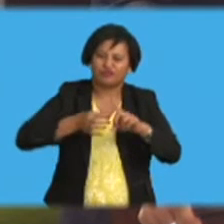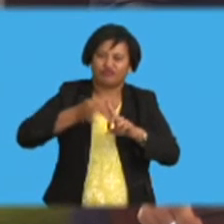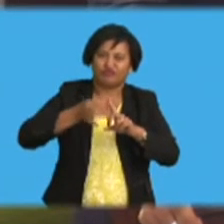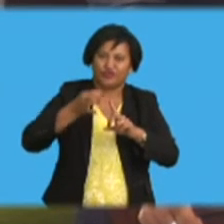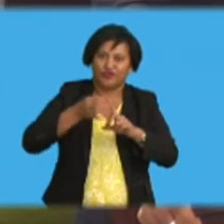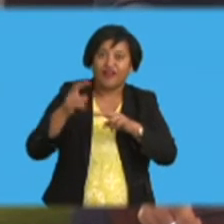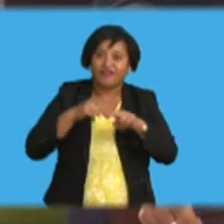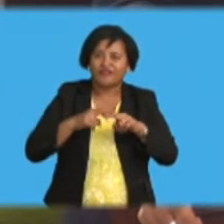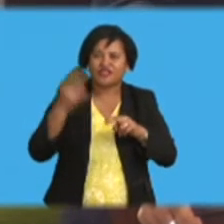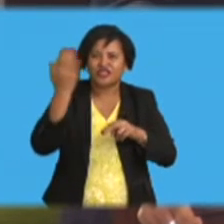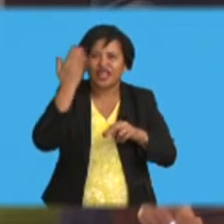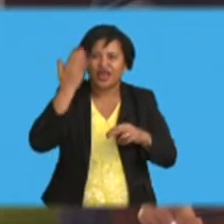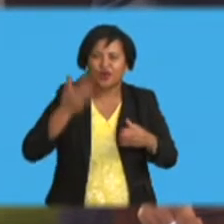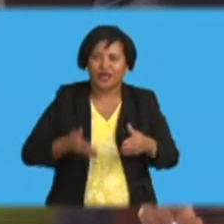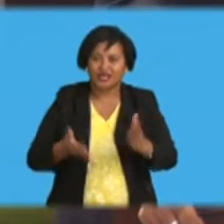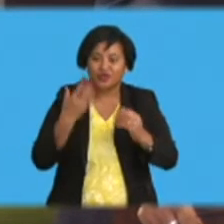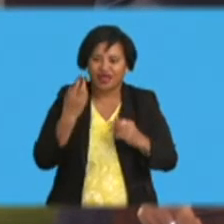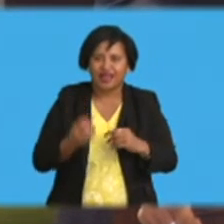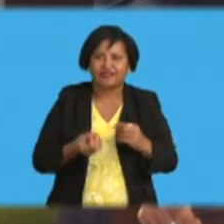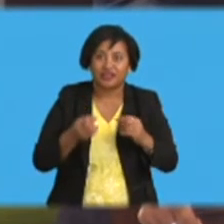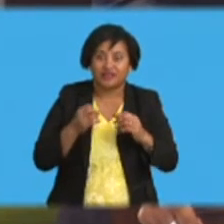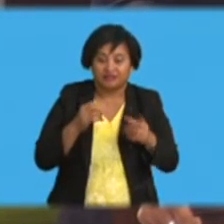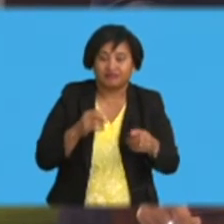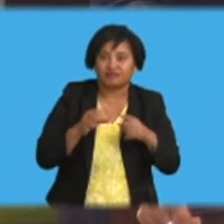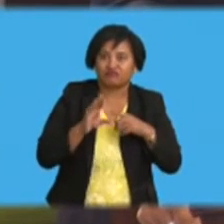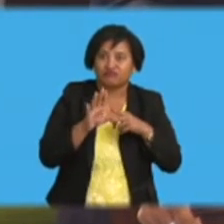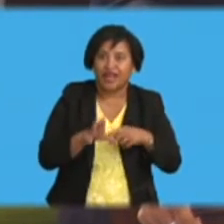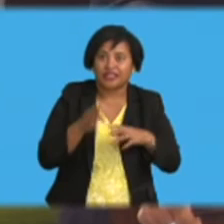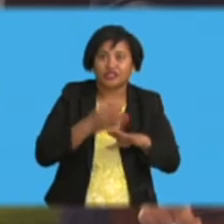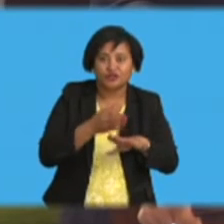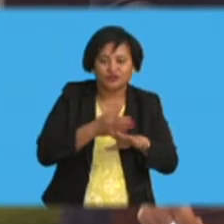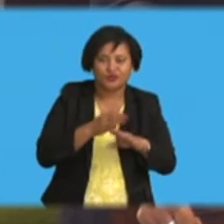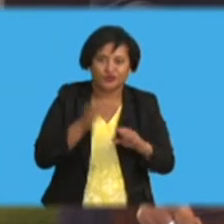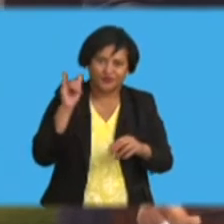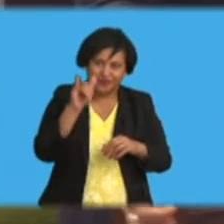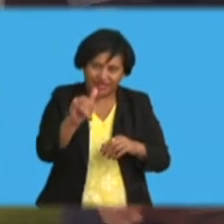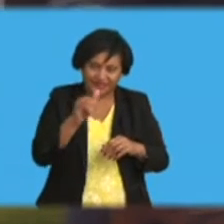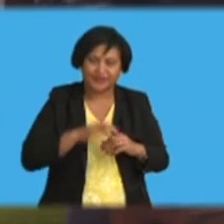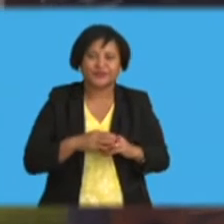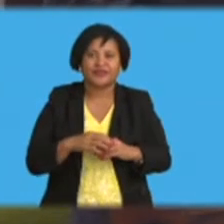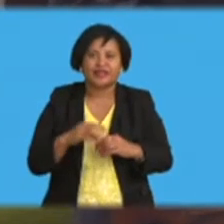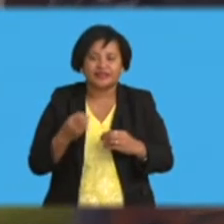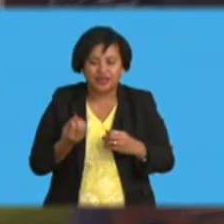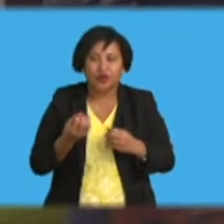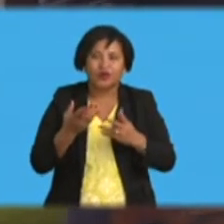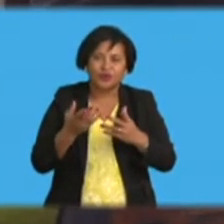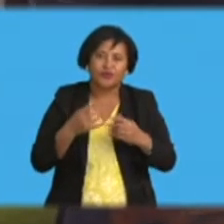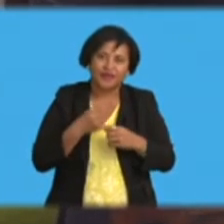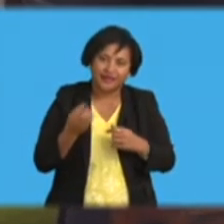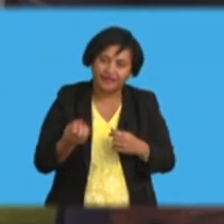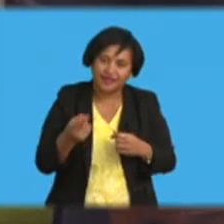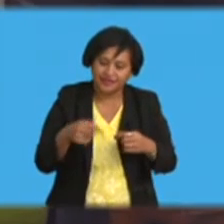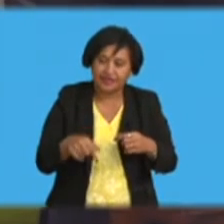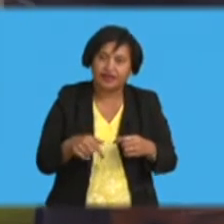world's youngest aircraft fleet by the end of 2019. The commercial terms of the deal Fiji Airways brokered for these new aircraft are